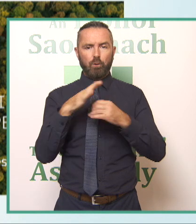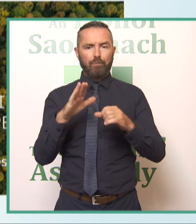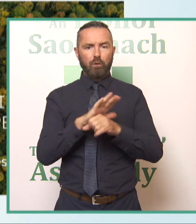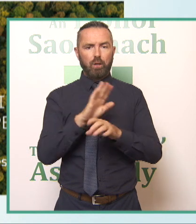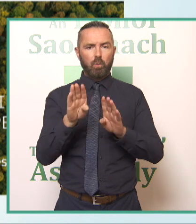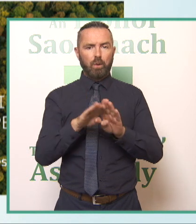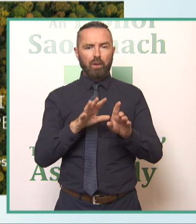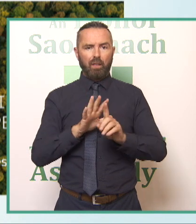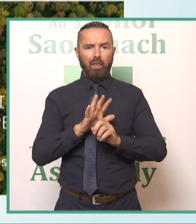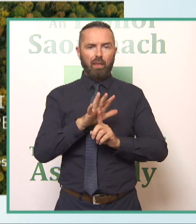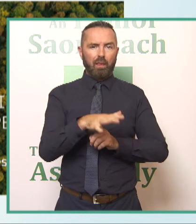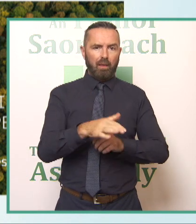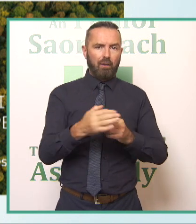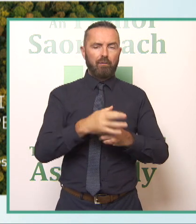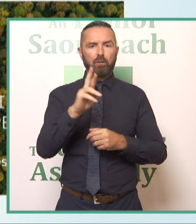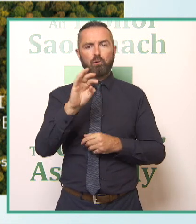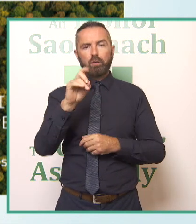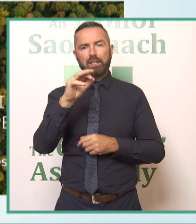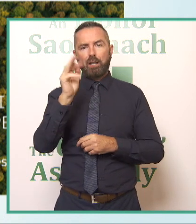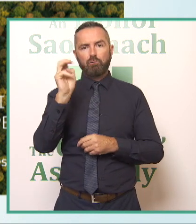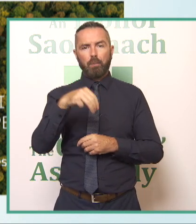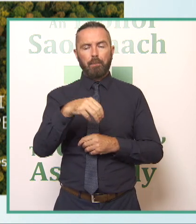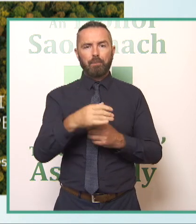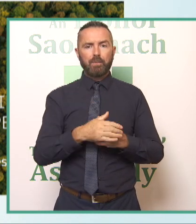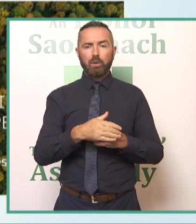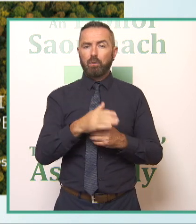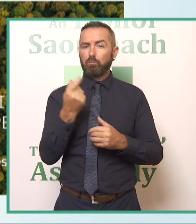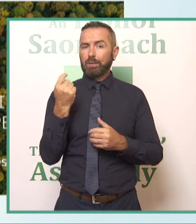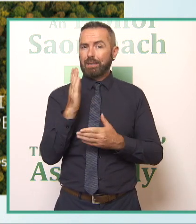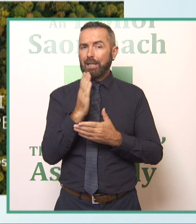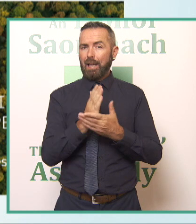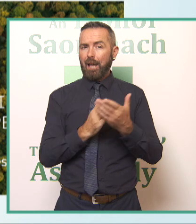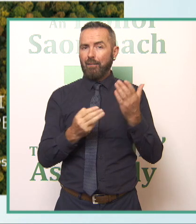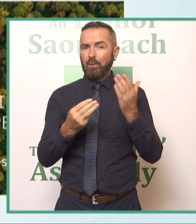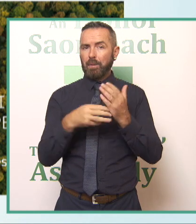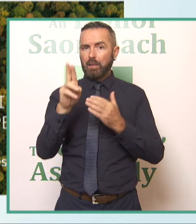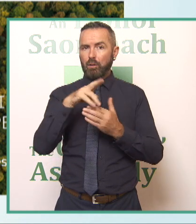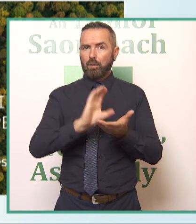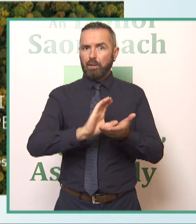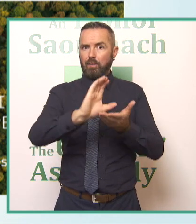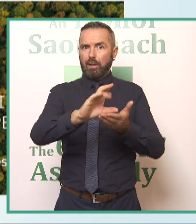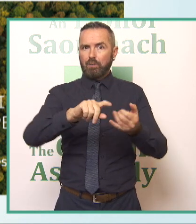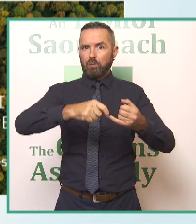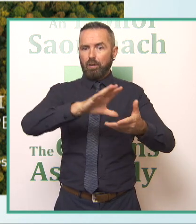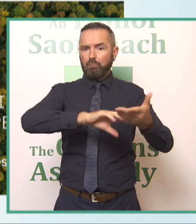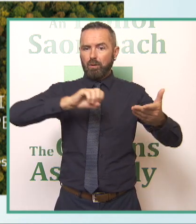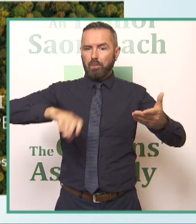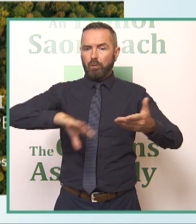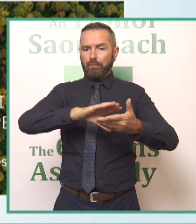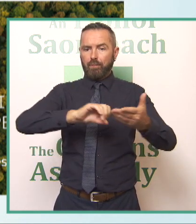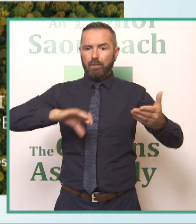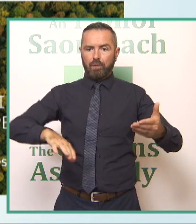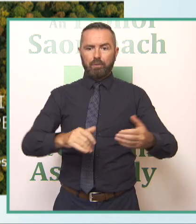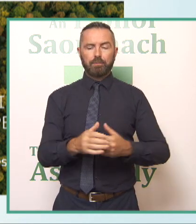So recently we have invested €500,000 in removing the rhododendron, and it's great to see today some of the Scots pine and oak starting